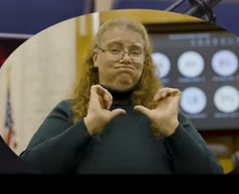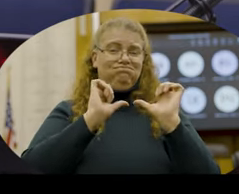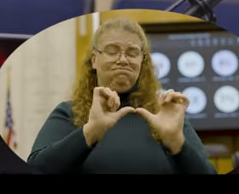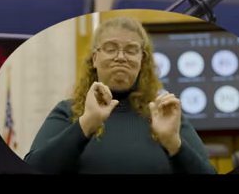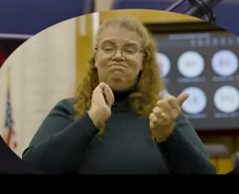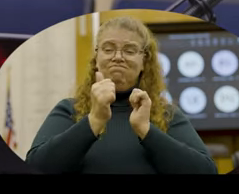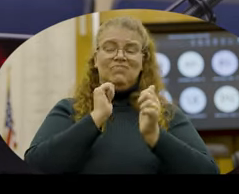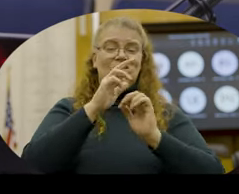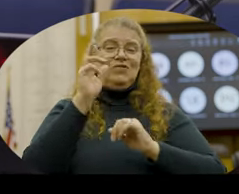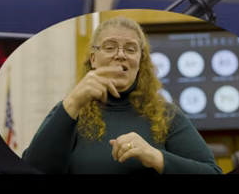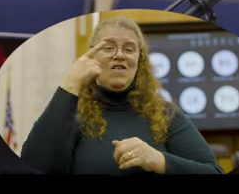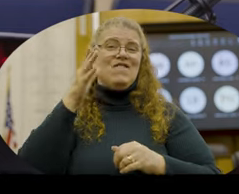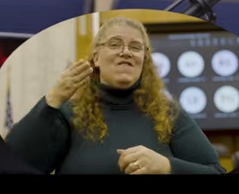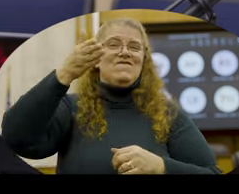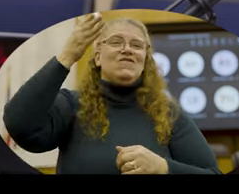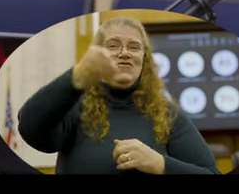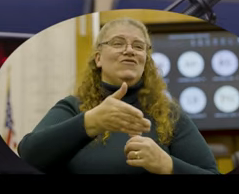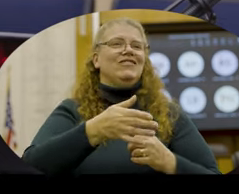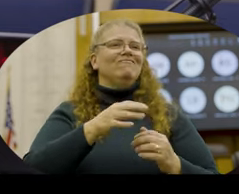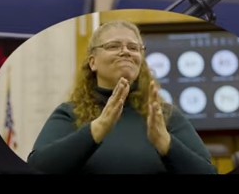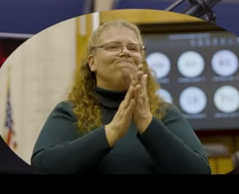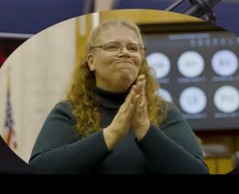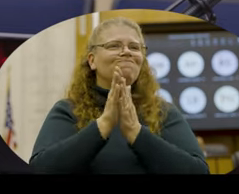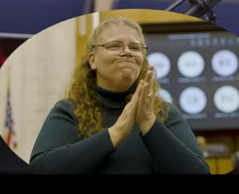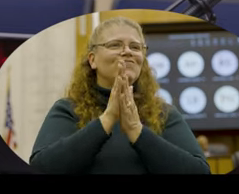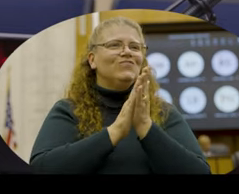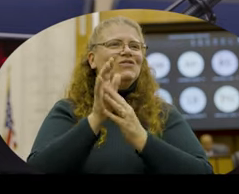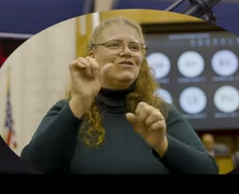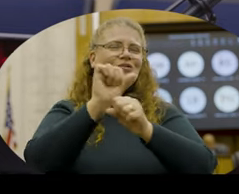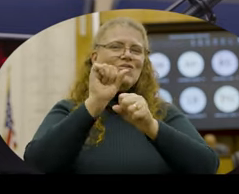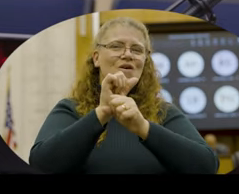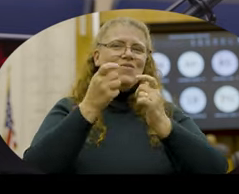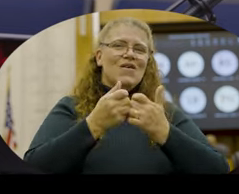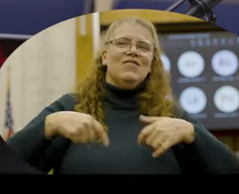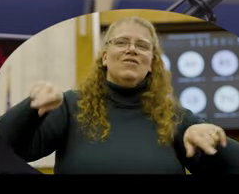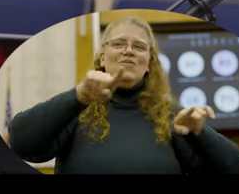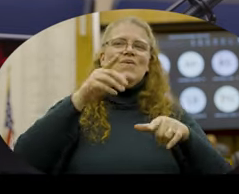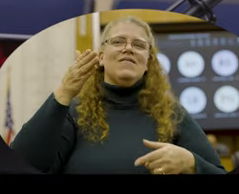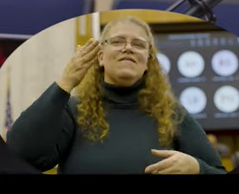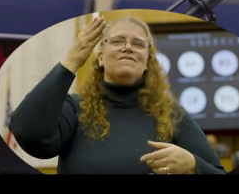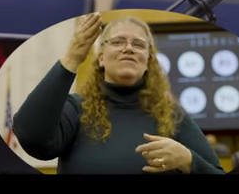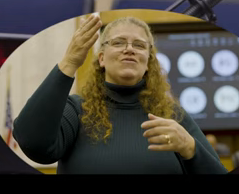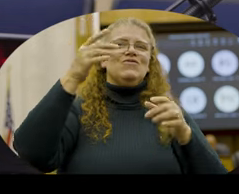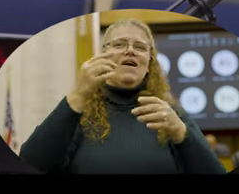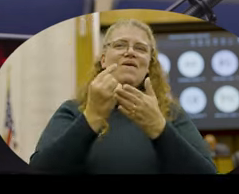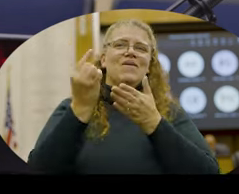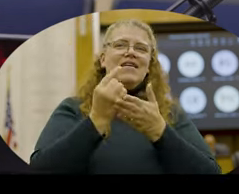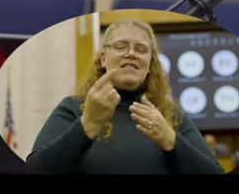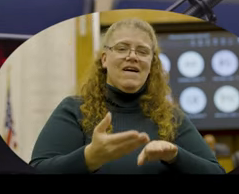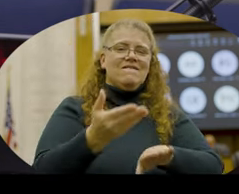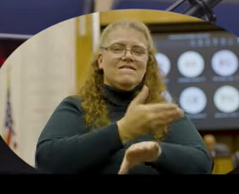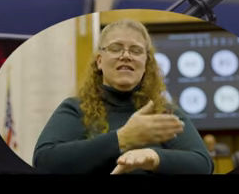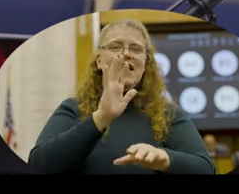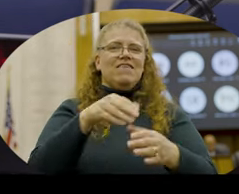with some of the best and brightest public servants in the Commonwealth of Virginia. I want our public servants to know that we appreciate